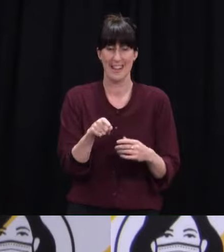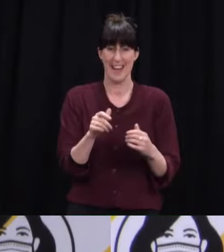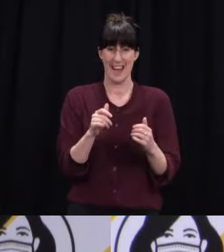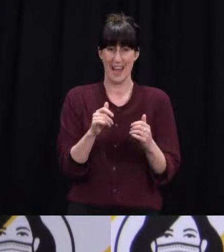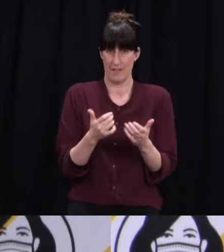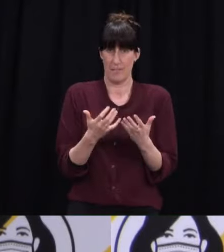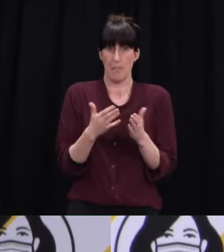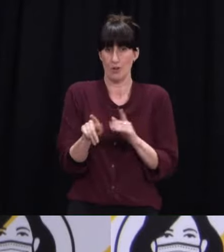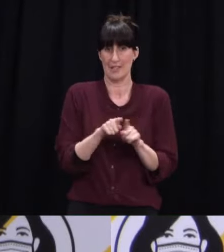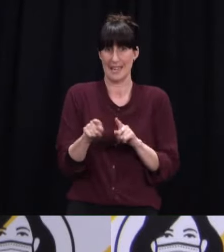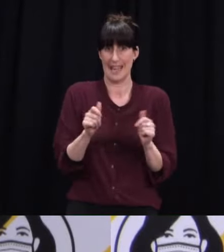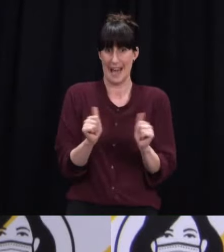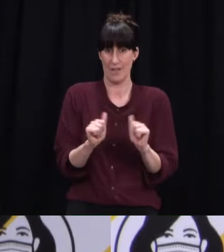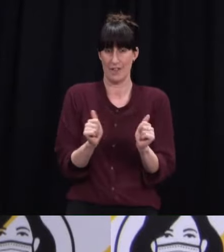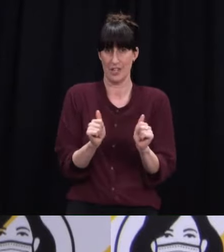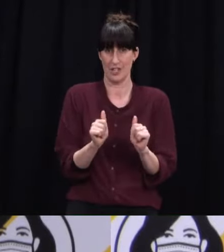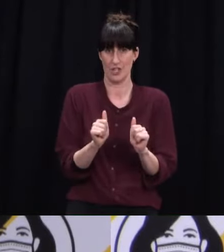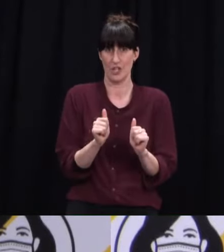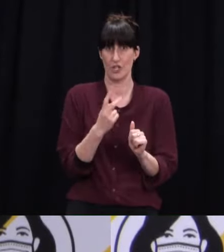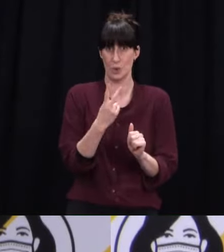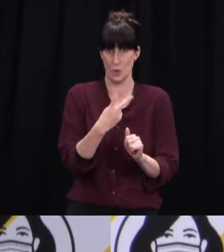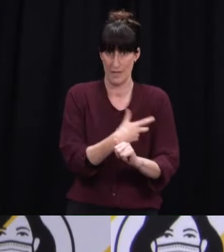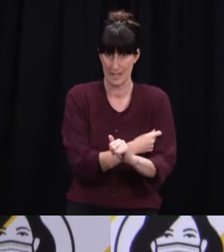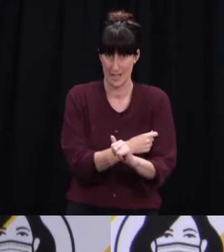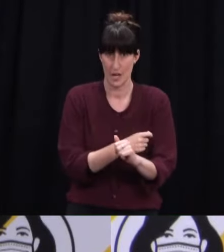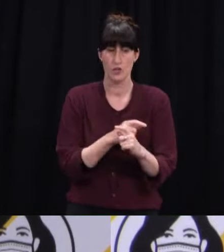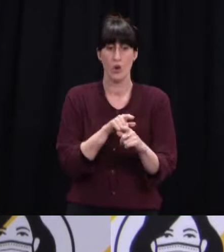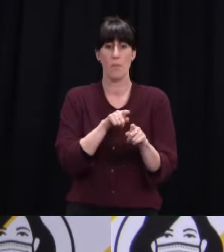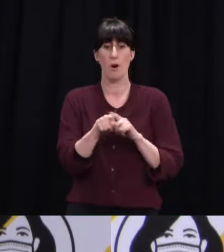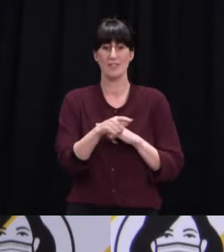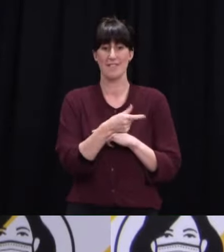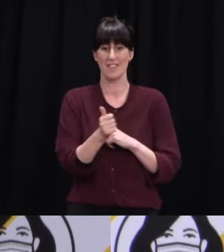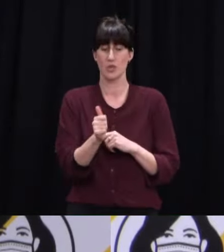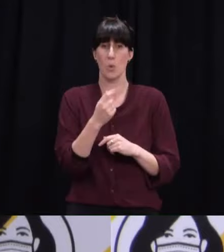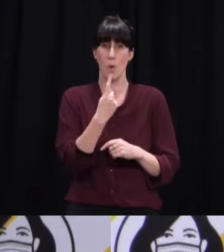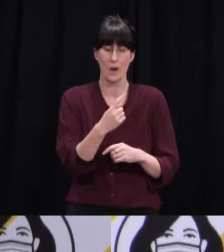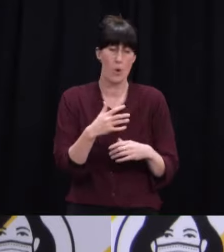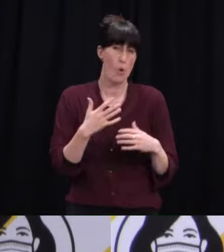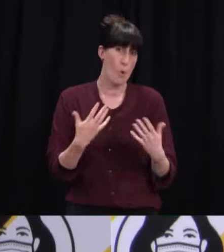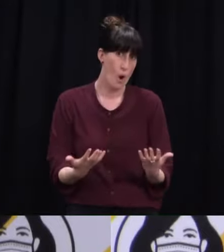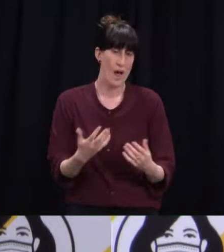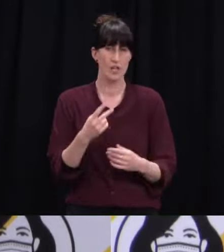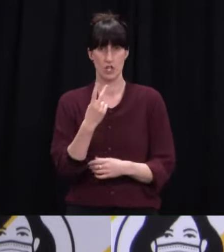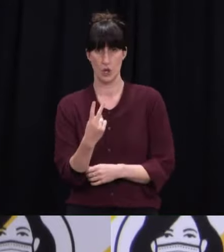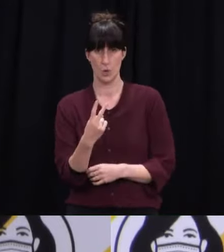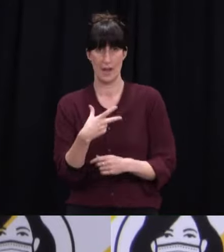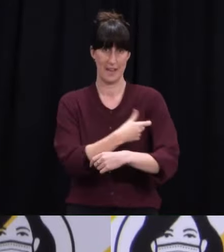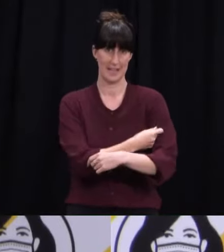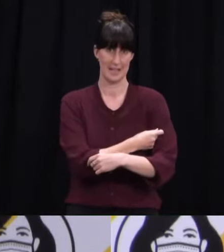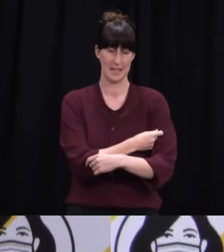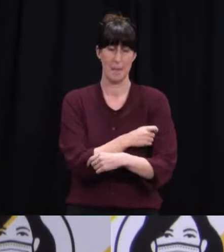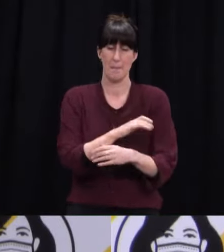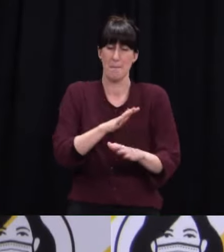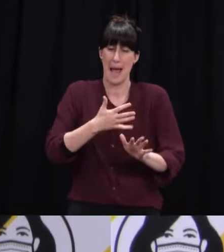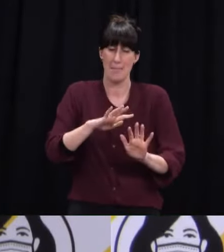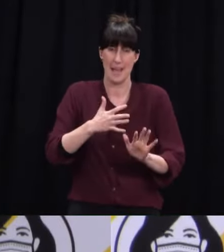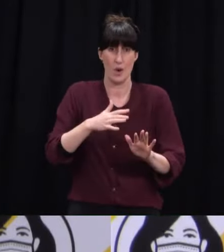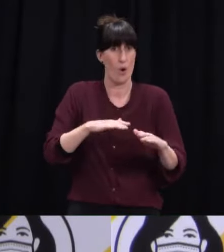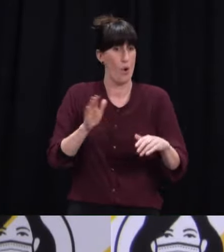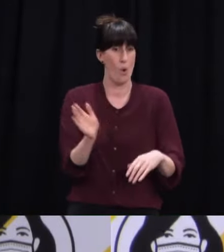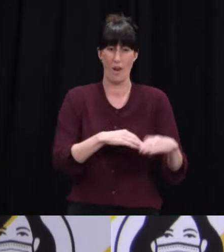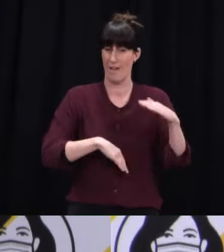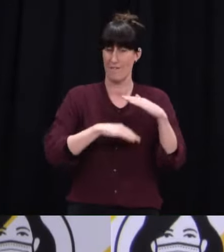virtually everyone in this group has had at least one, if not two, and it may well be that all of them are fully vaccinated. So we were looking